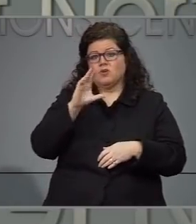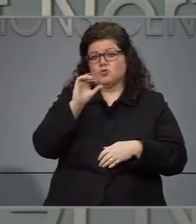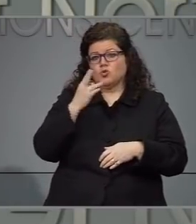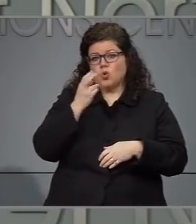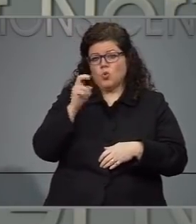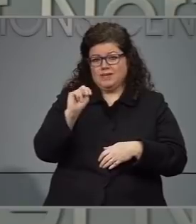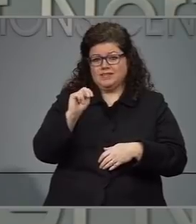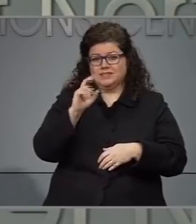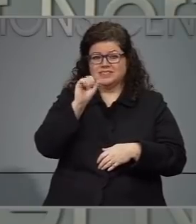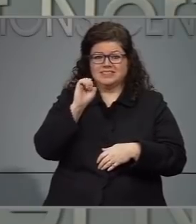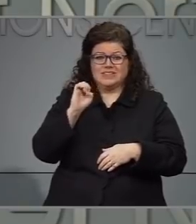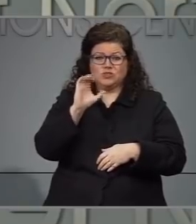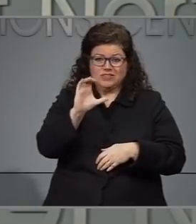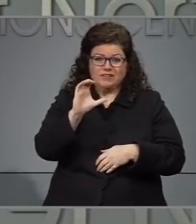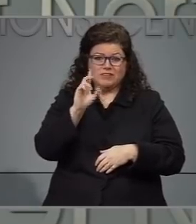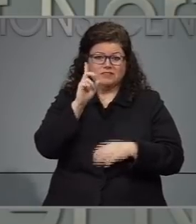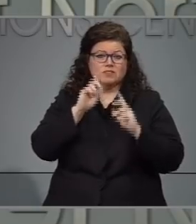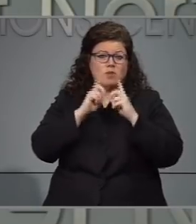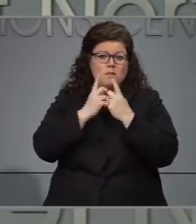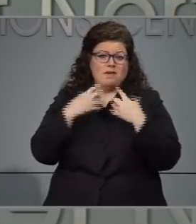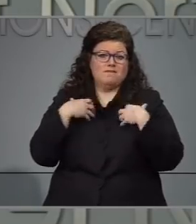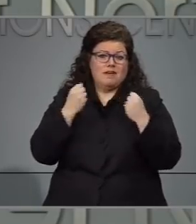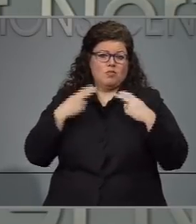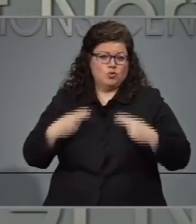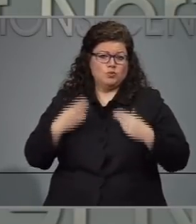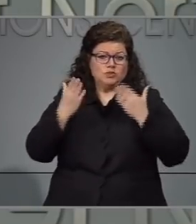Secretary of the Department of Health and Human Services,